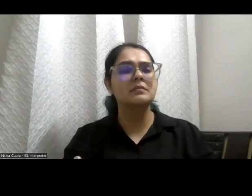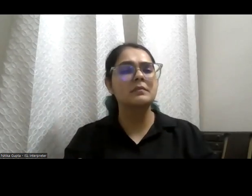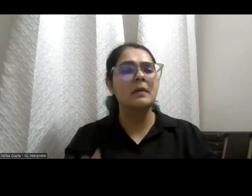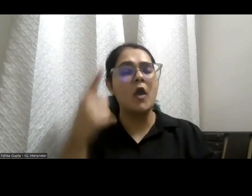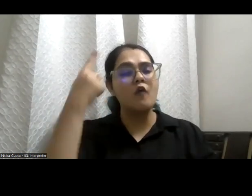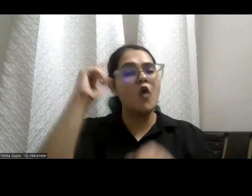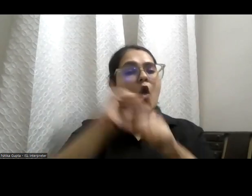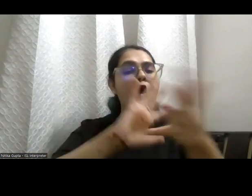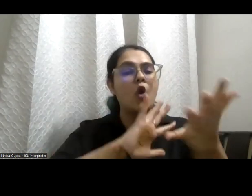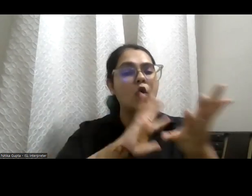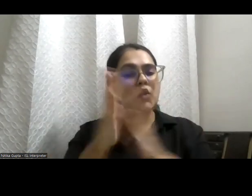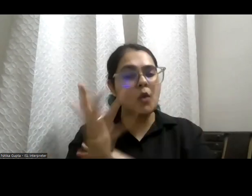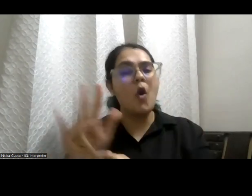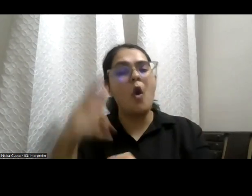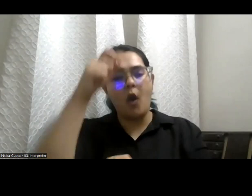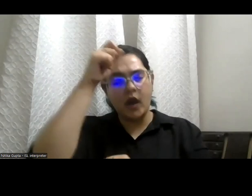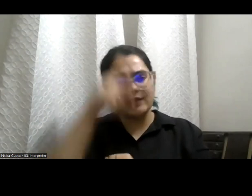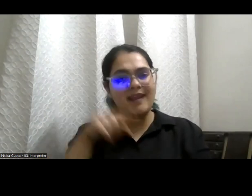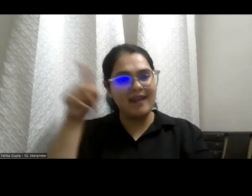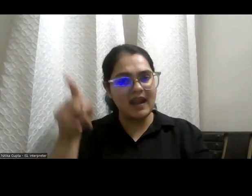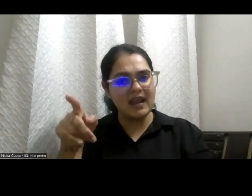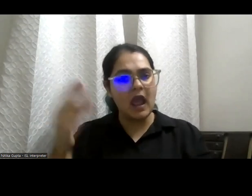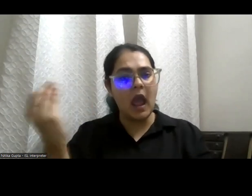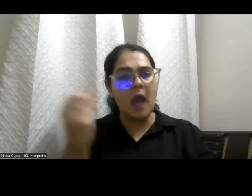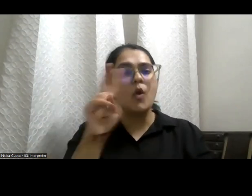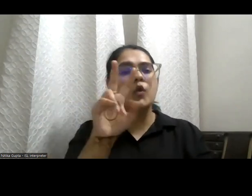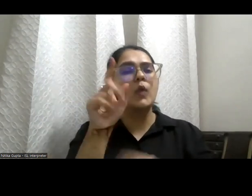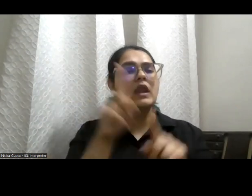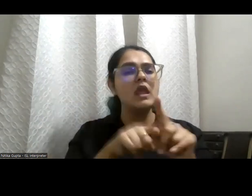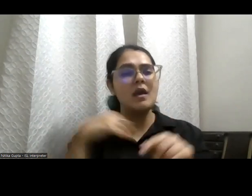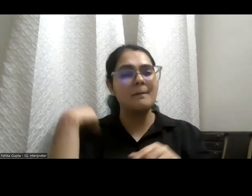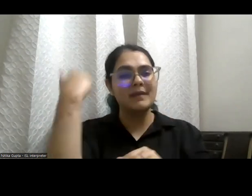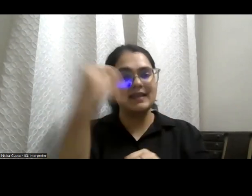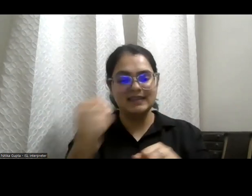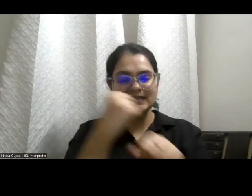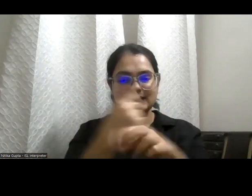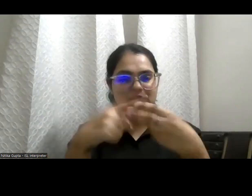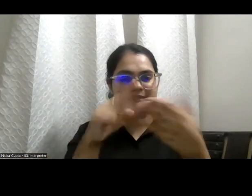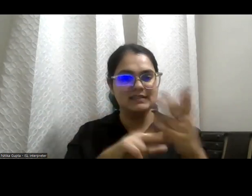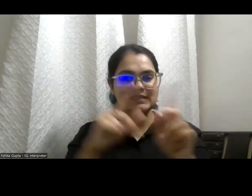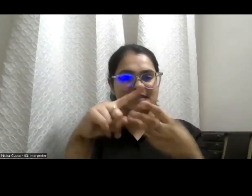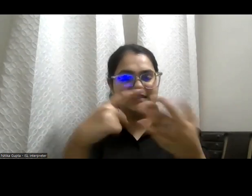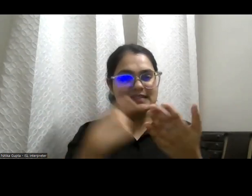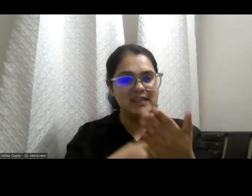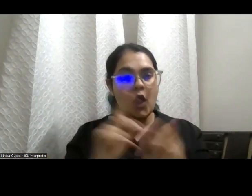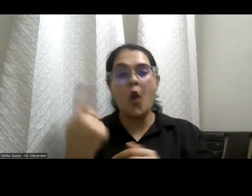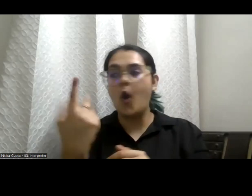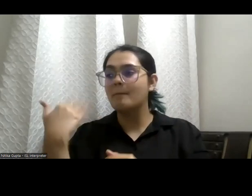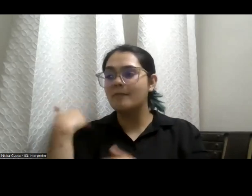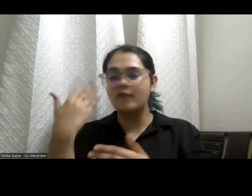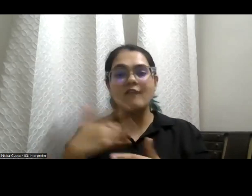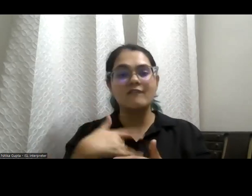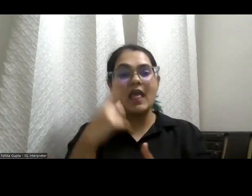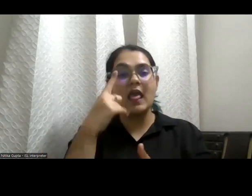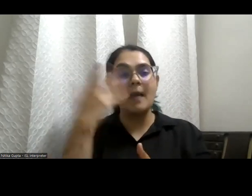global and true for India also. If you go back to 20 years, the gender parity index or the enrollment of girls and boys,